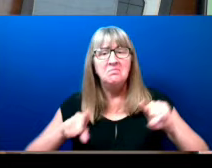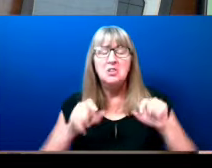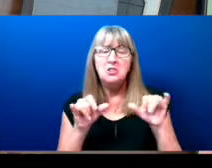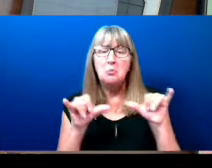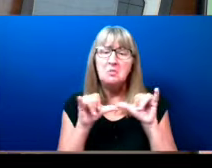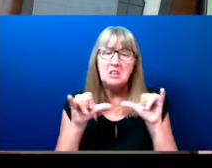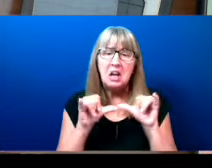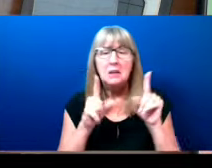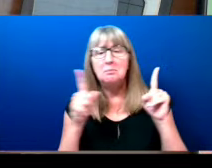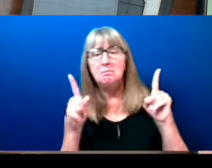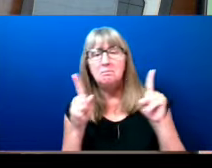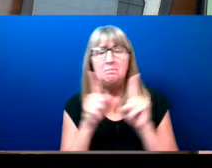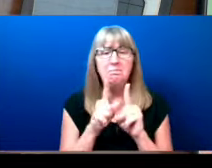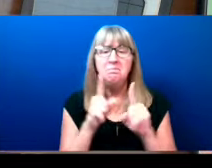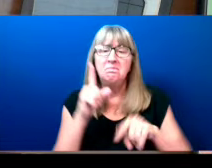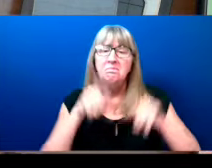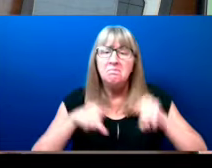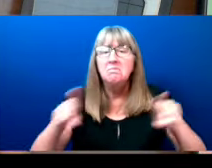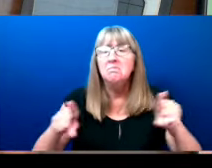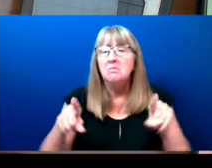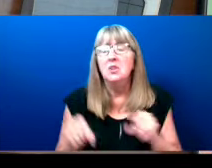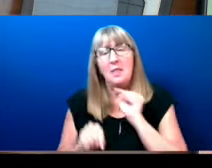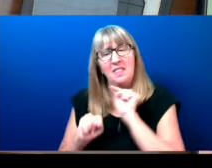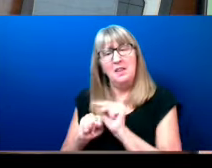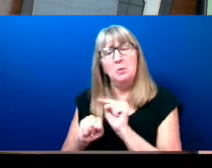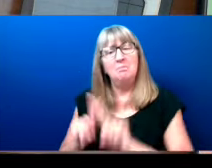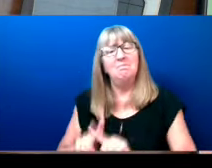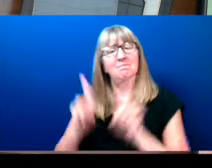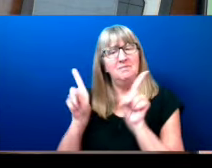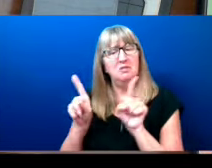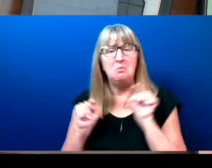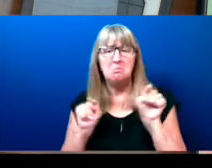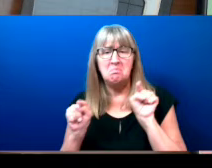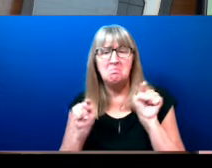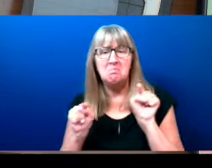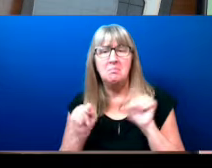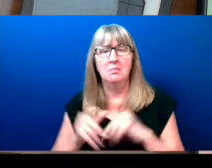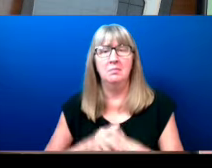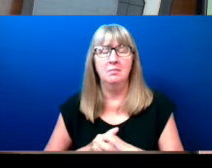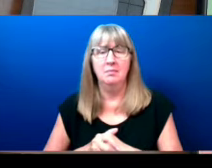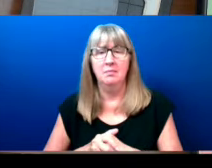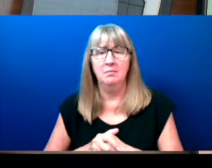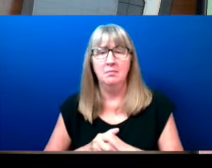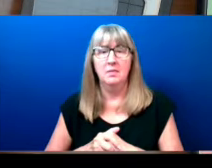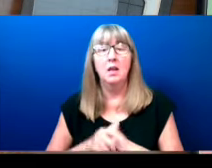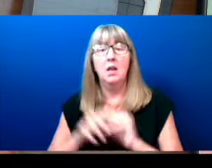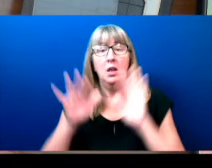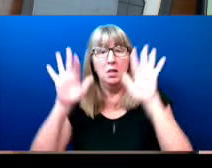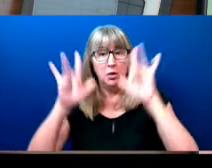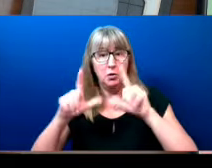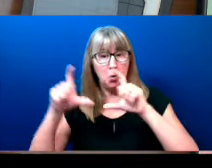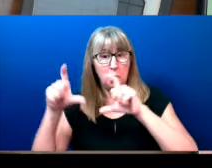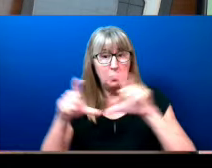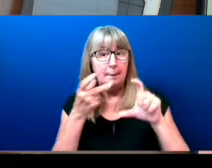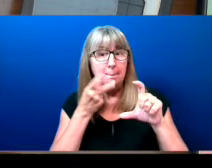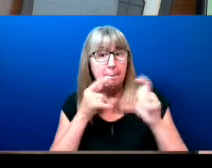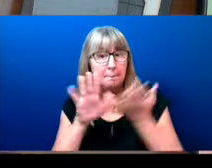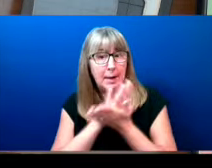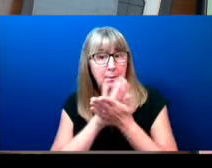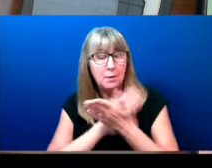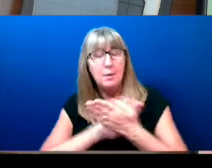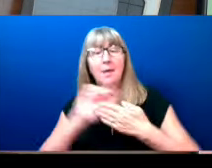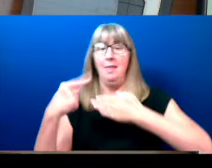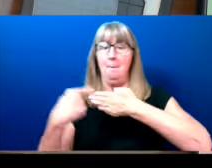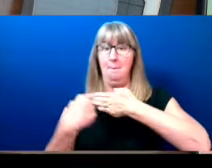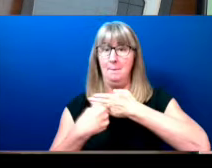can be. You can do them with all kinds of sizes. This is the back of the pink snowflake paper, this bright, colorful. So